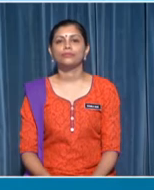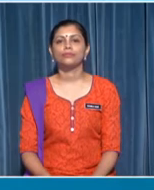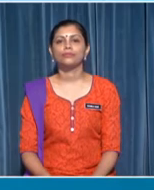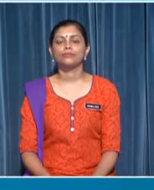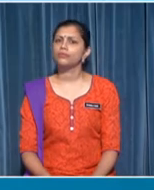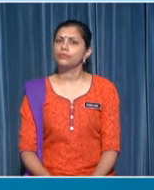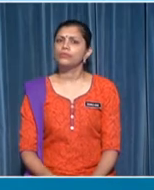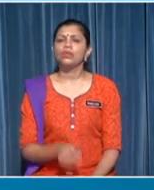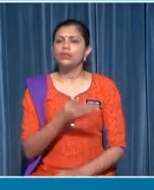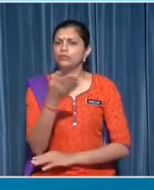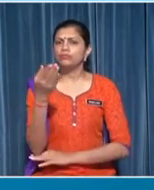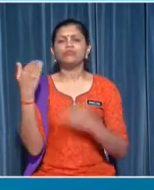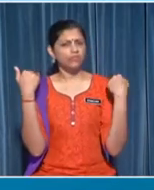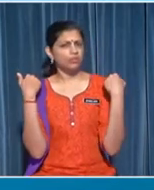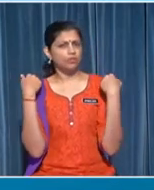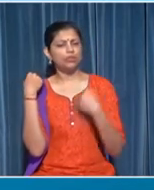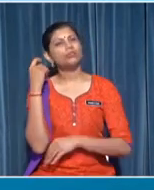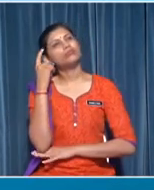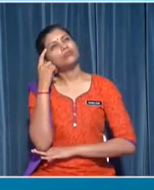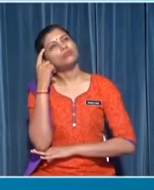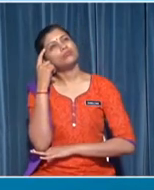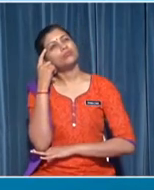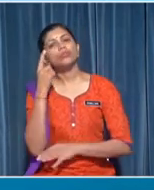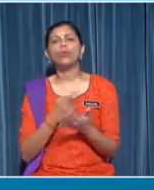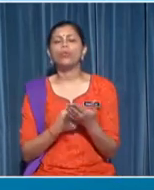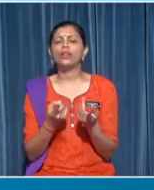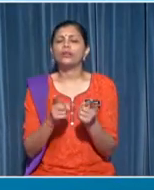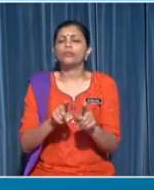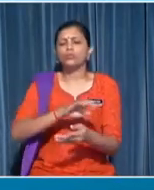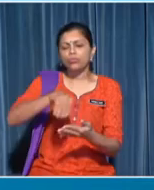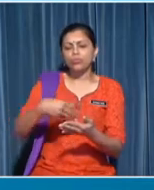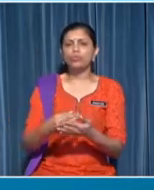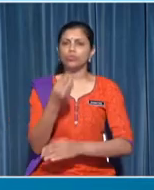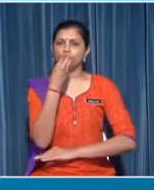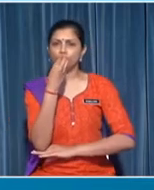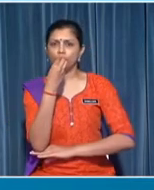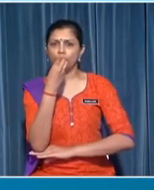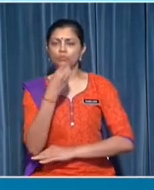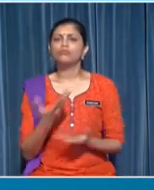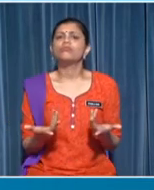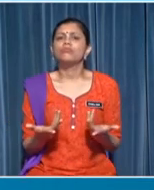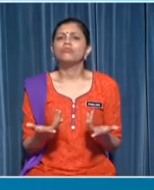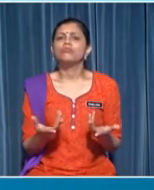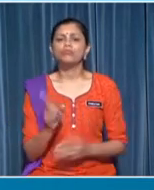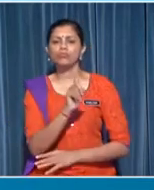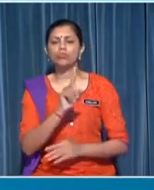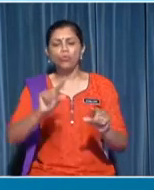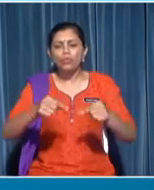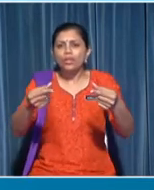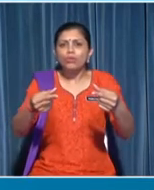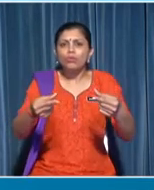Have you ever wondered what happens to all the food that we eat? Where does all the food